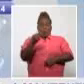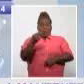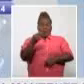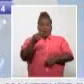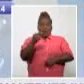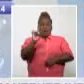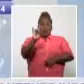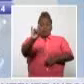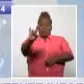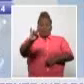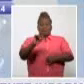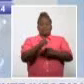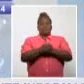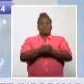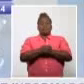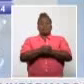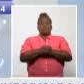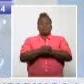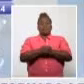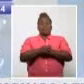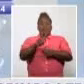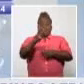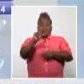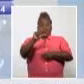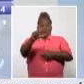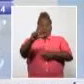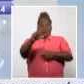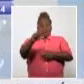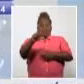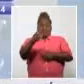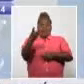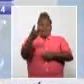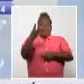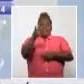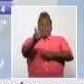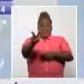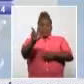Villa Clara with 25.2,